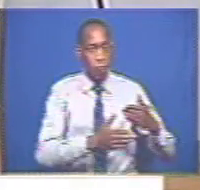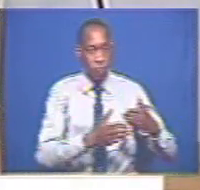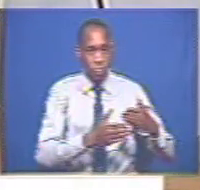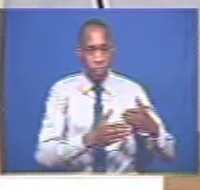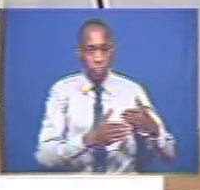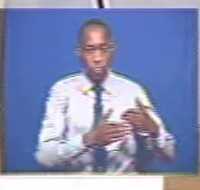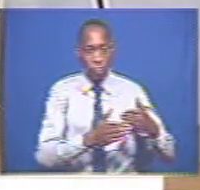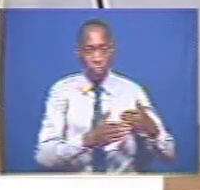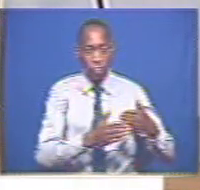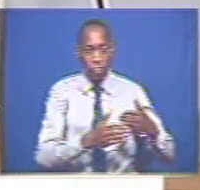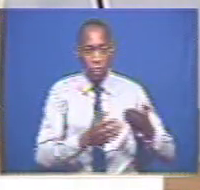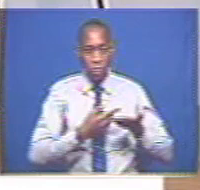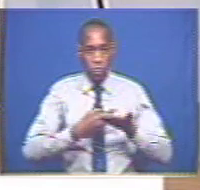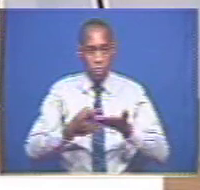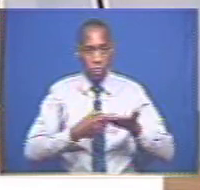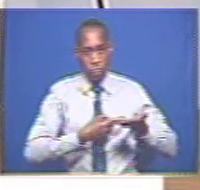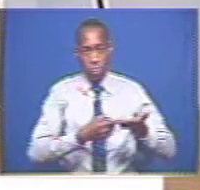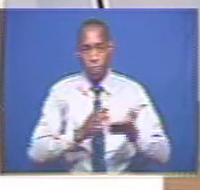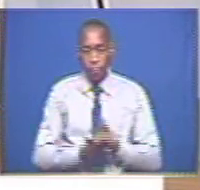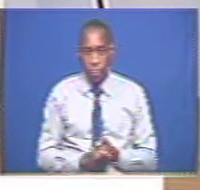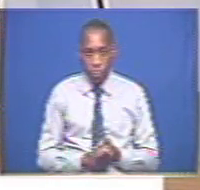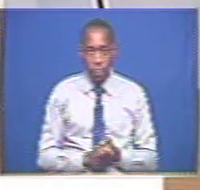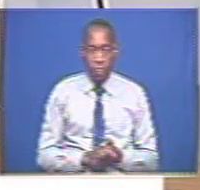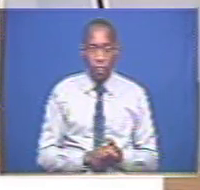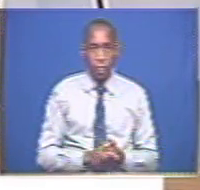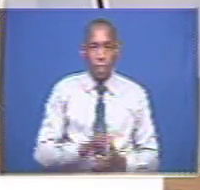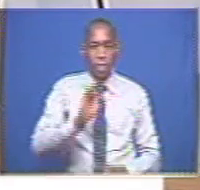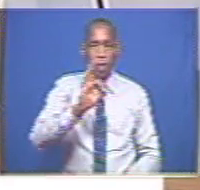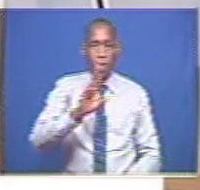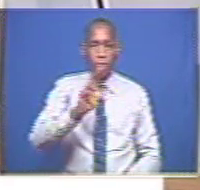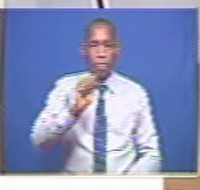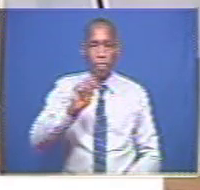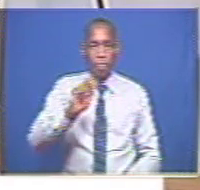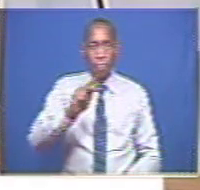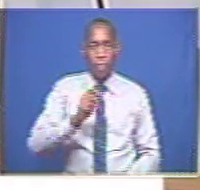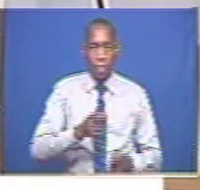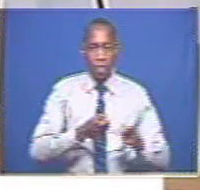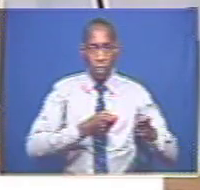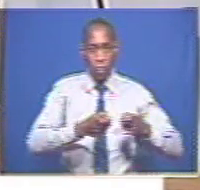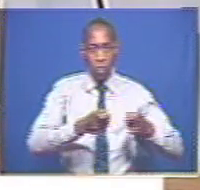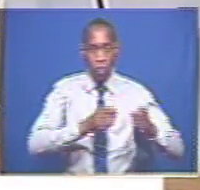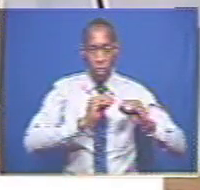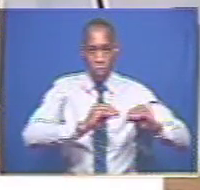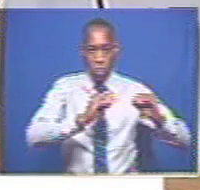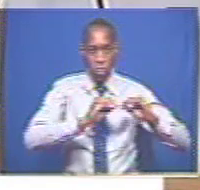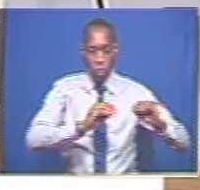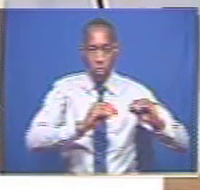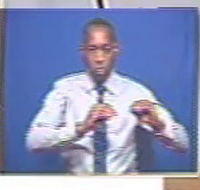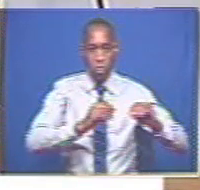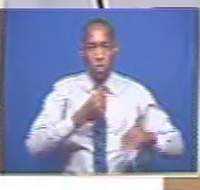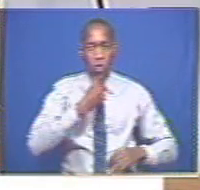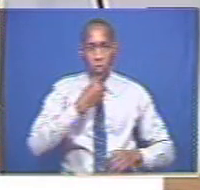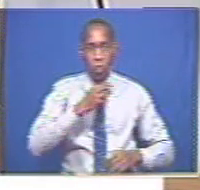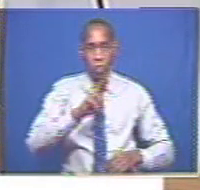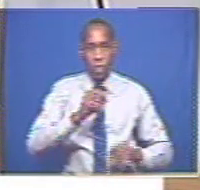Exactly. Speak about that. Yeah. Frank Nassel was in charge of Mahia. They'd gone for 35 matches, and that was in 2016. That's the last time